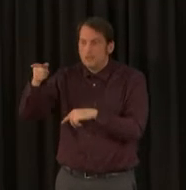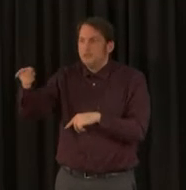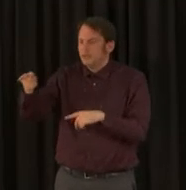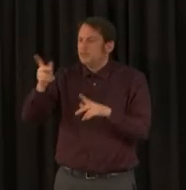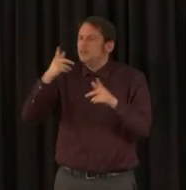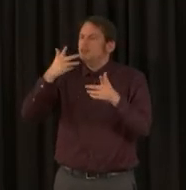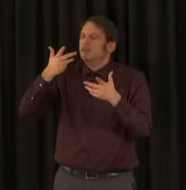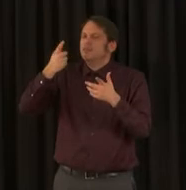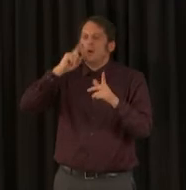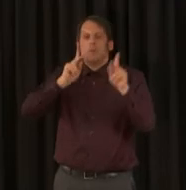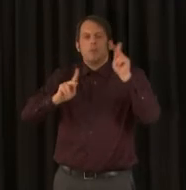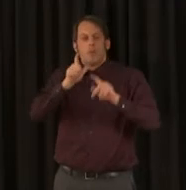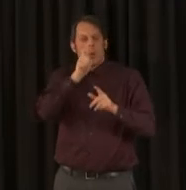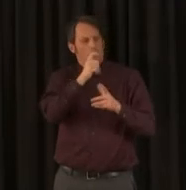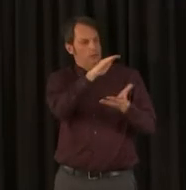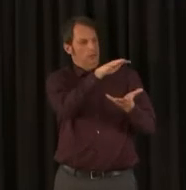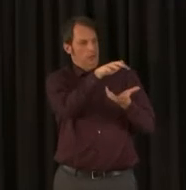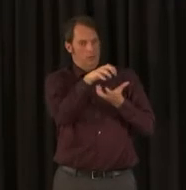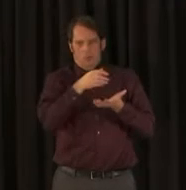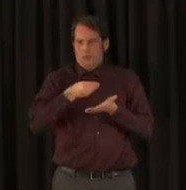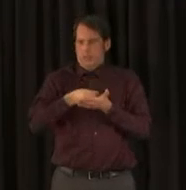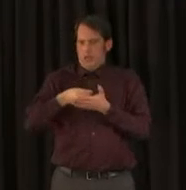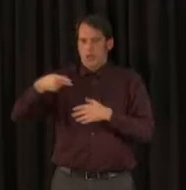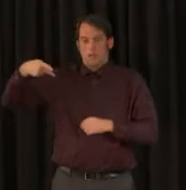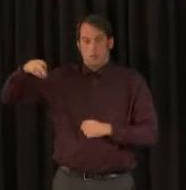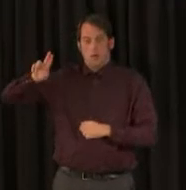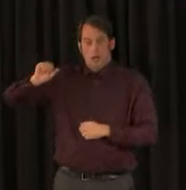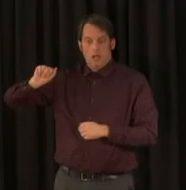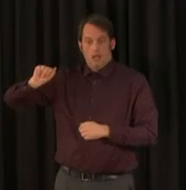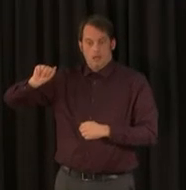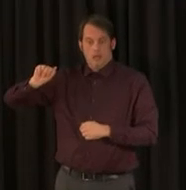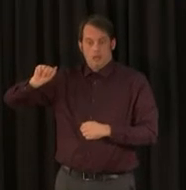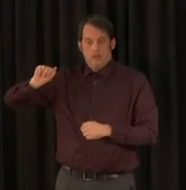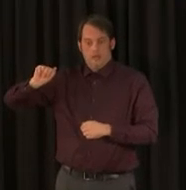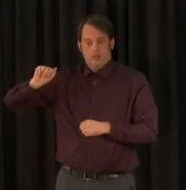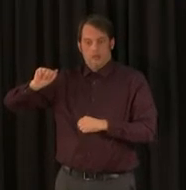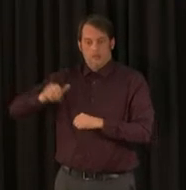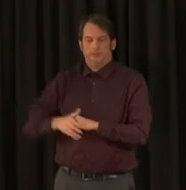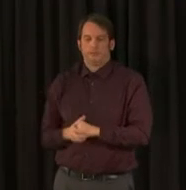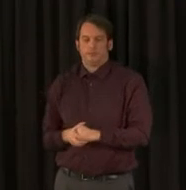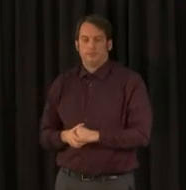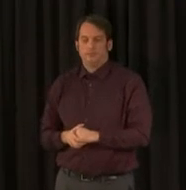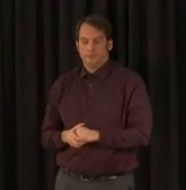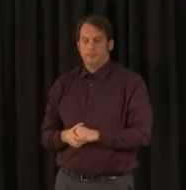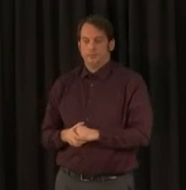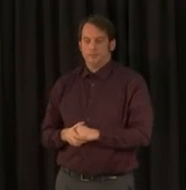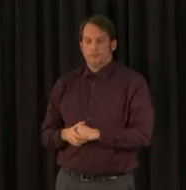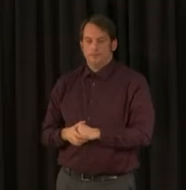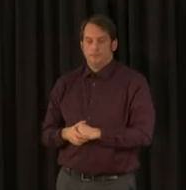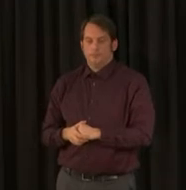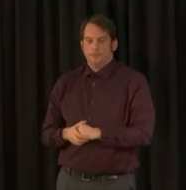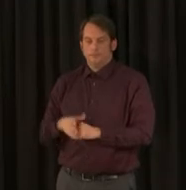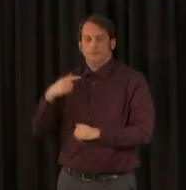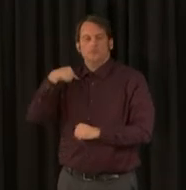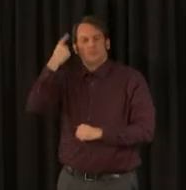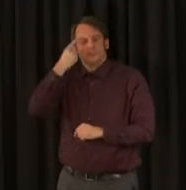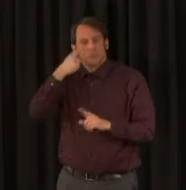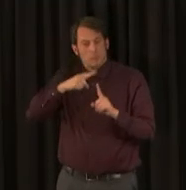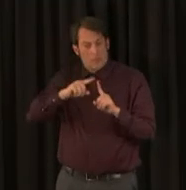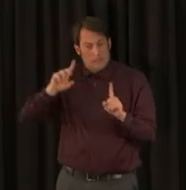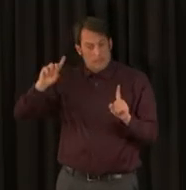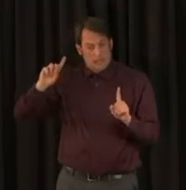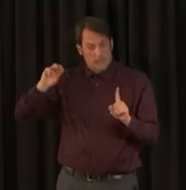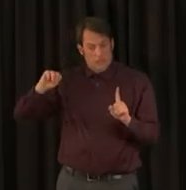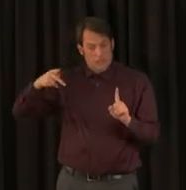for you on this. So we've worked at DMPED to make a pivot of our own. And so today we're reopening the Bridge